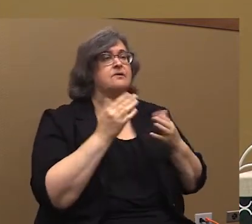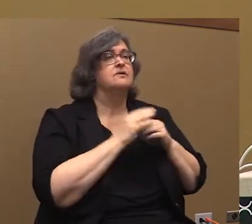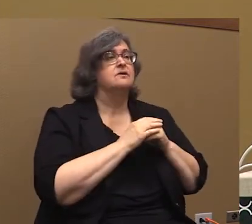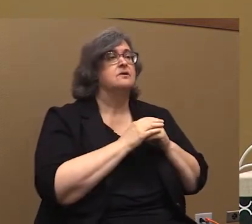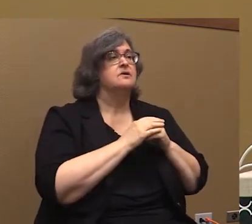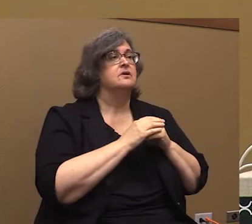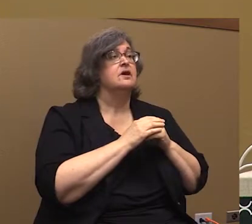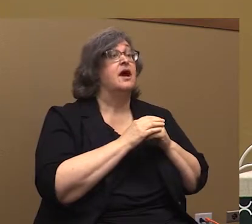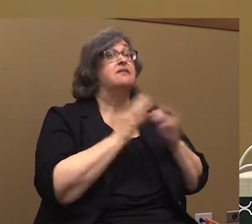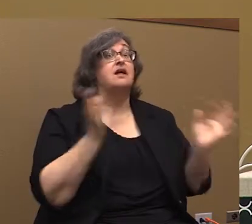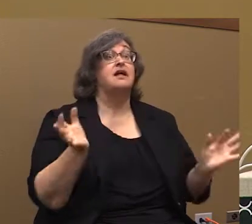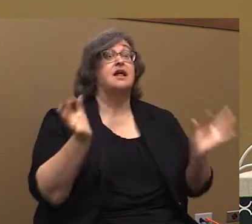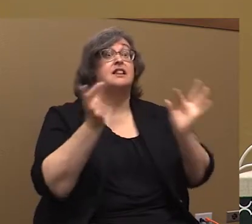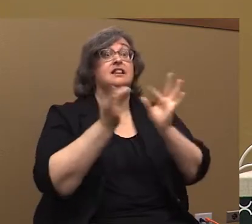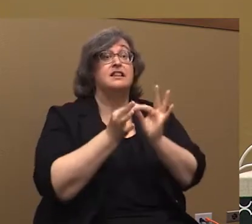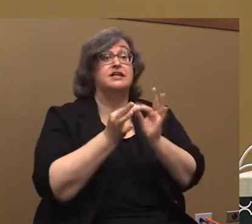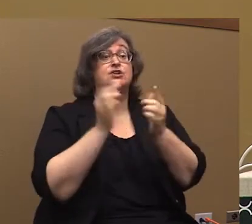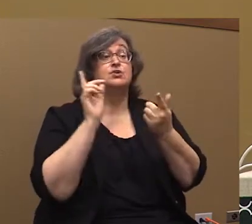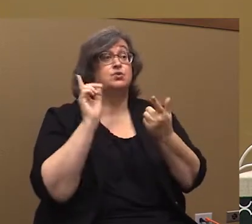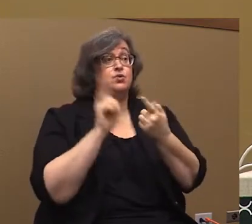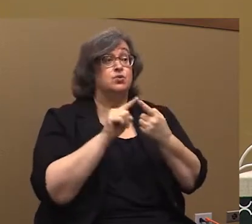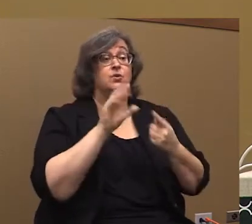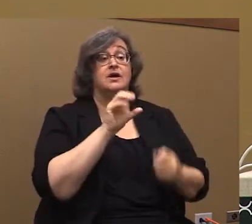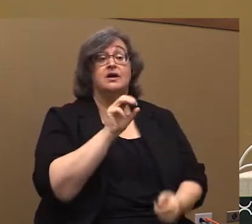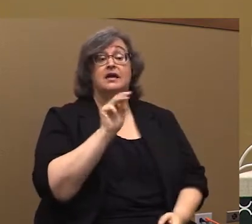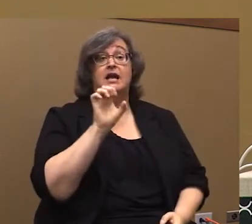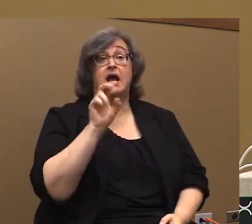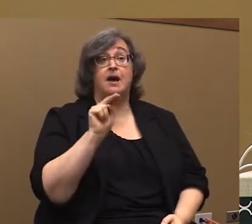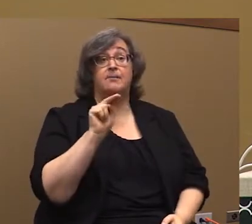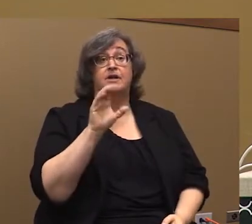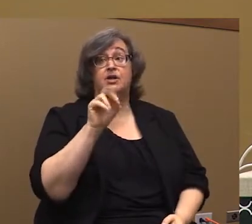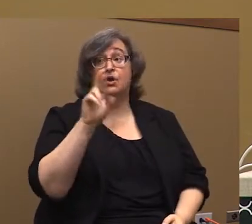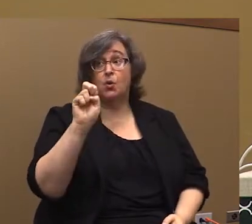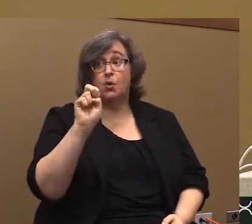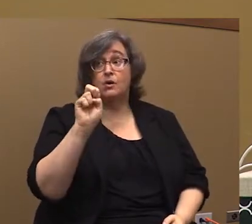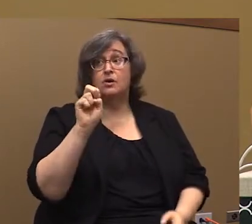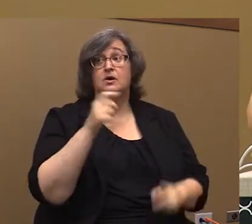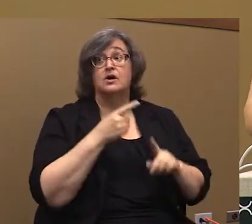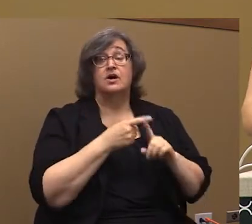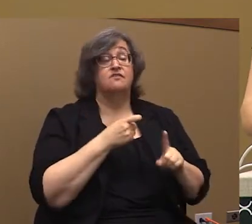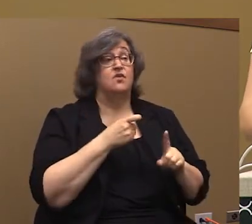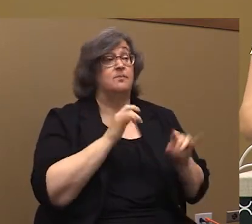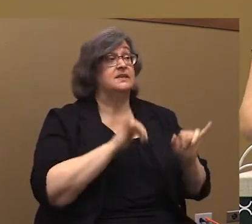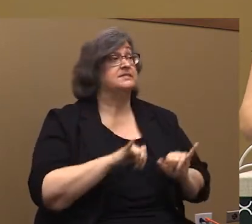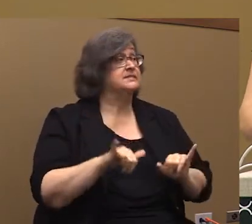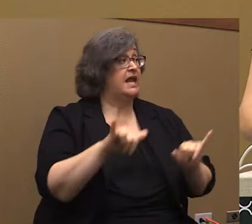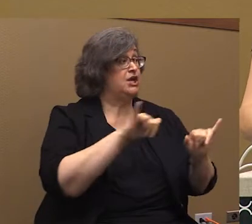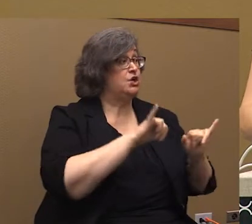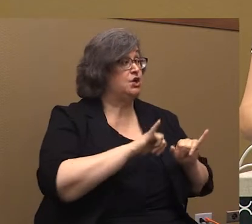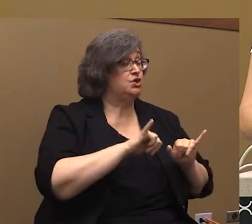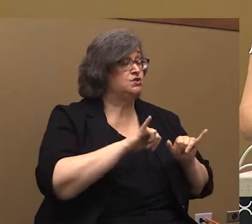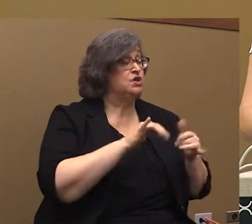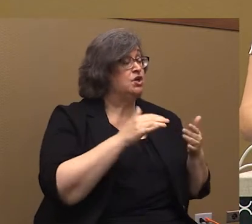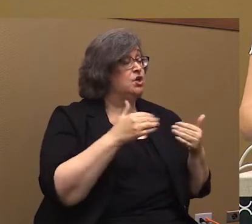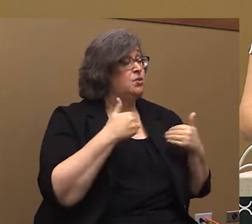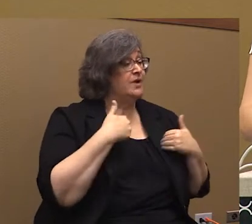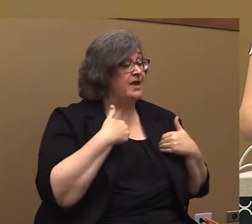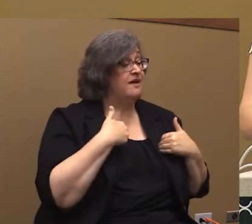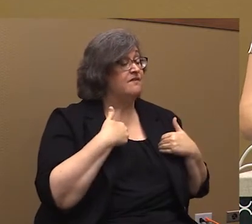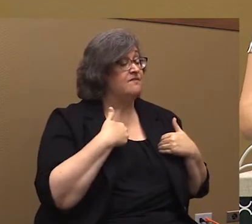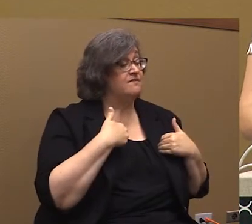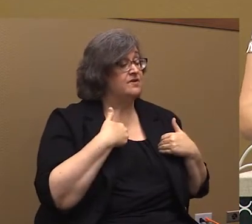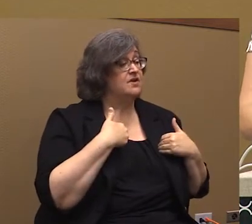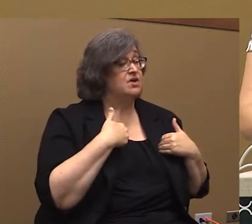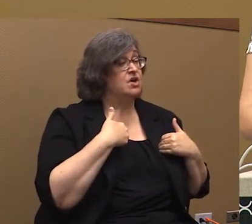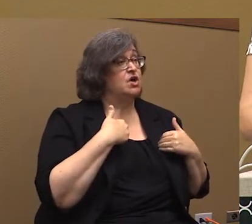might be, their lesson might be in reading or in math, and they linked it to the Common Core. And